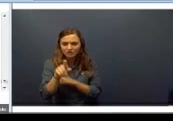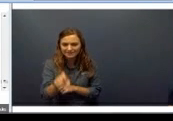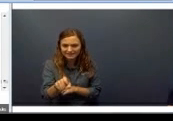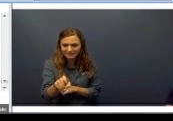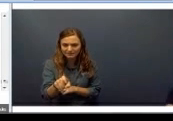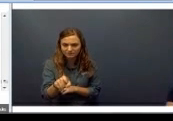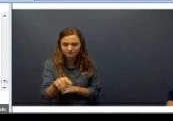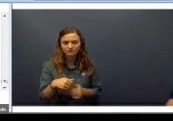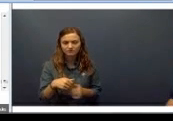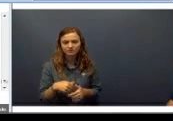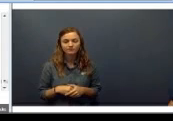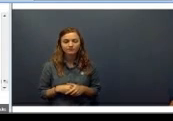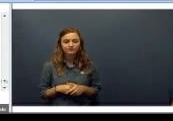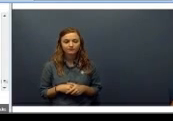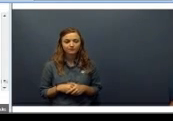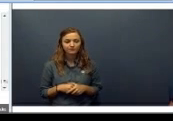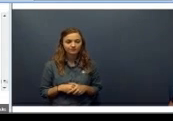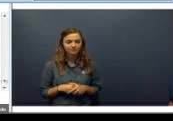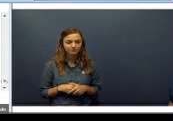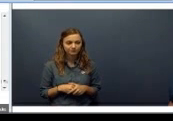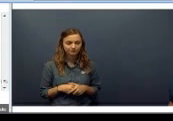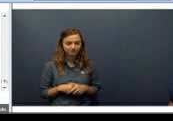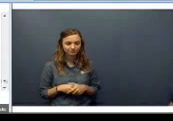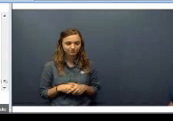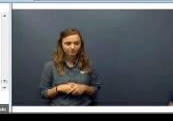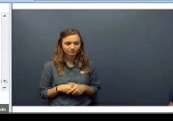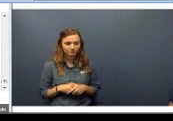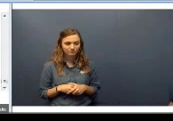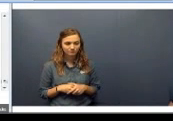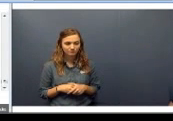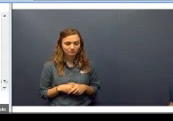the accommodation needs that need to be met.